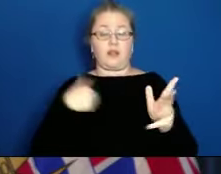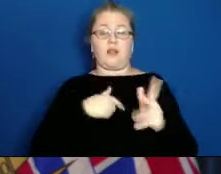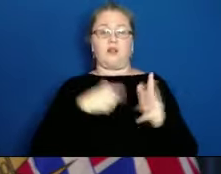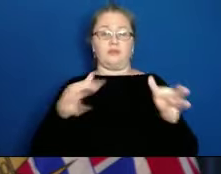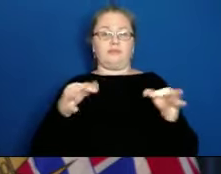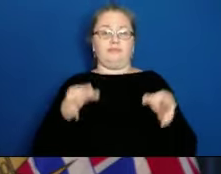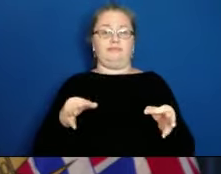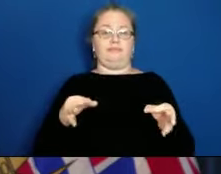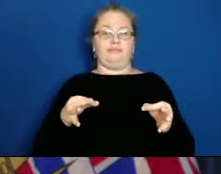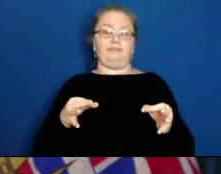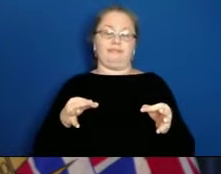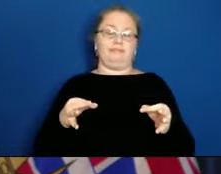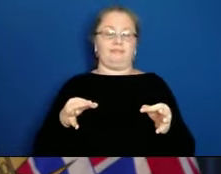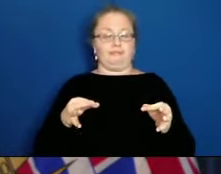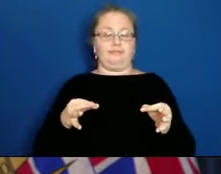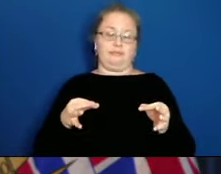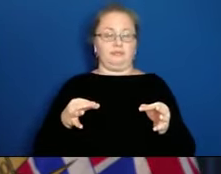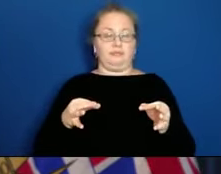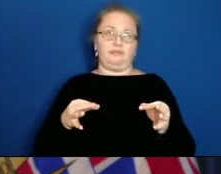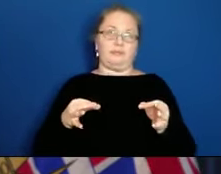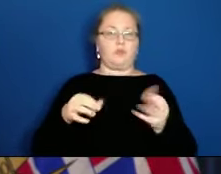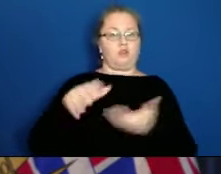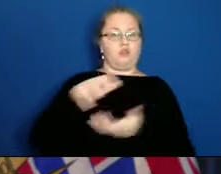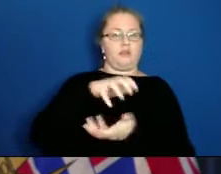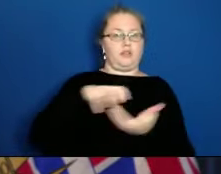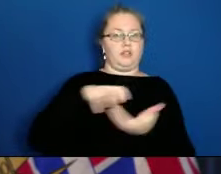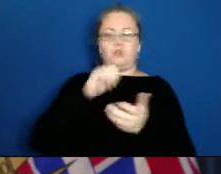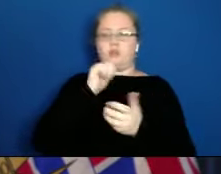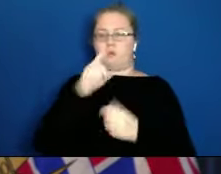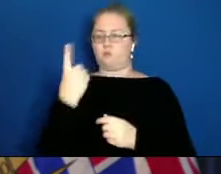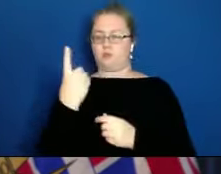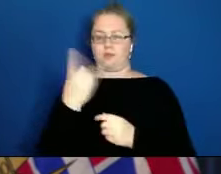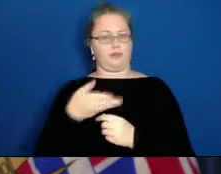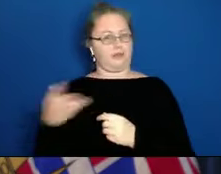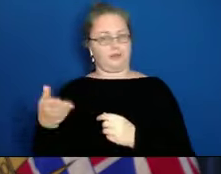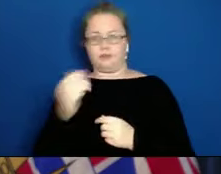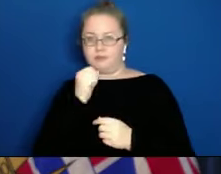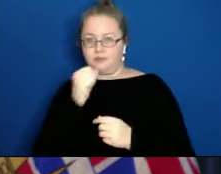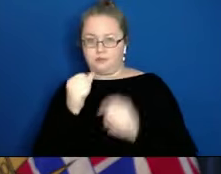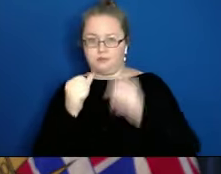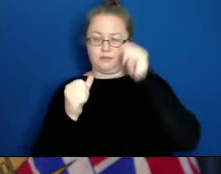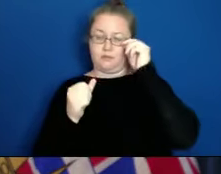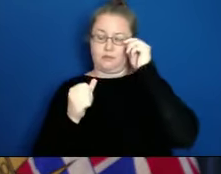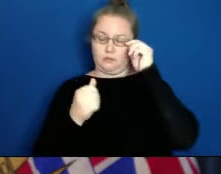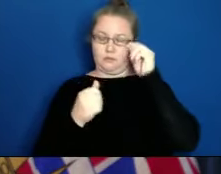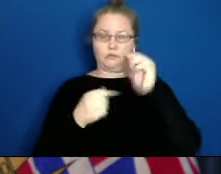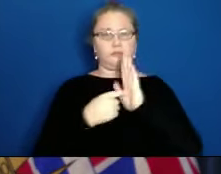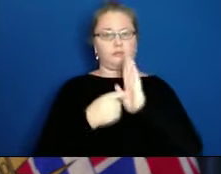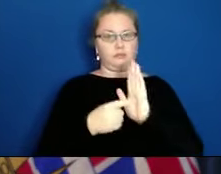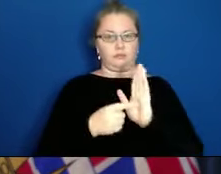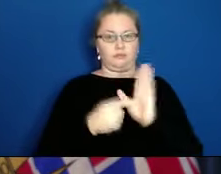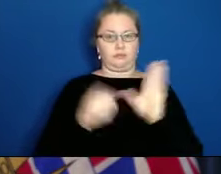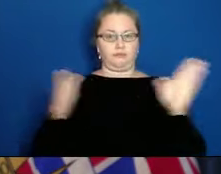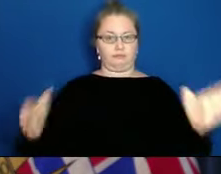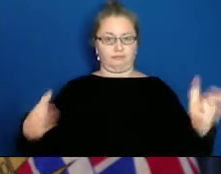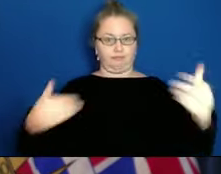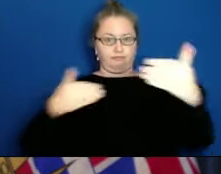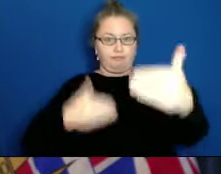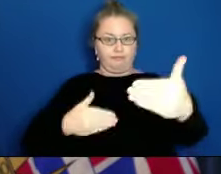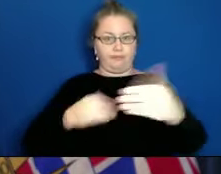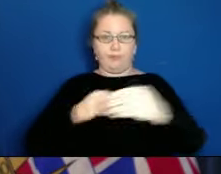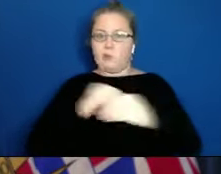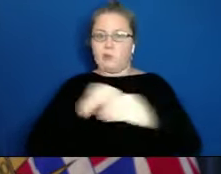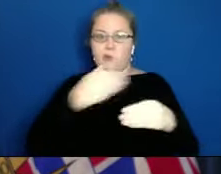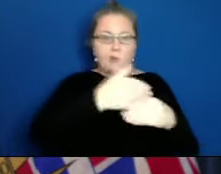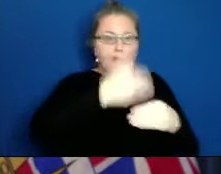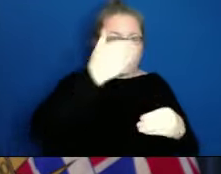and this is what we're learning over time. It's those closed environments where we have people close together, where